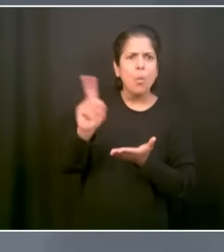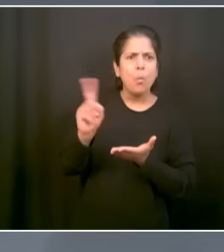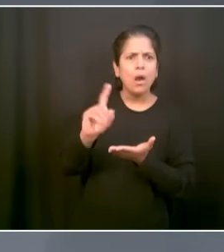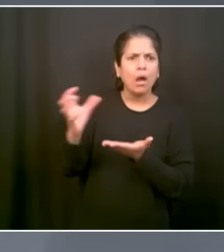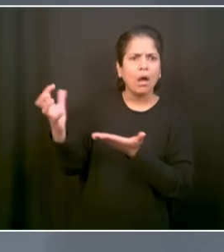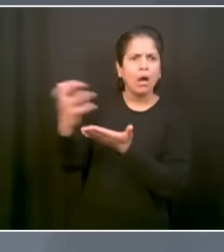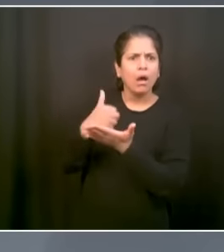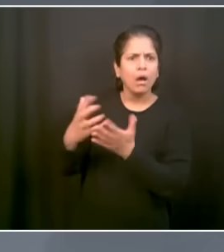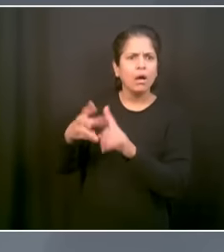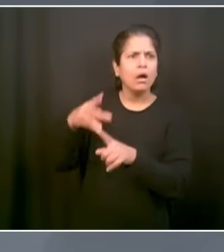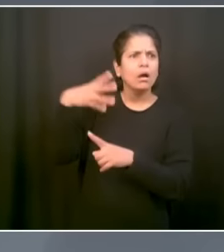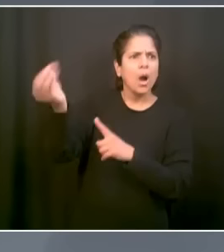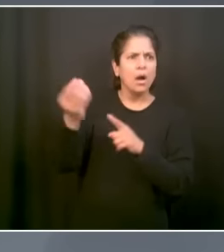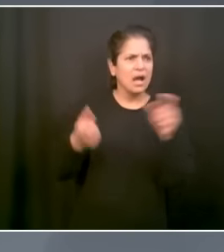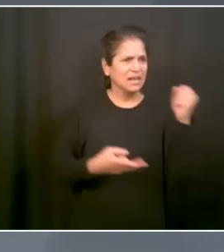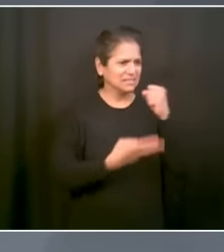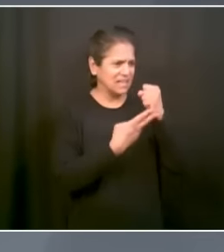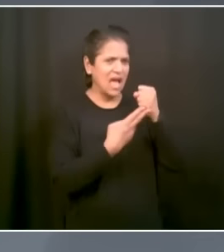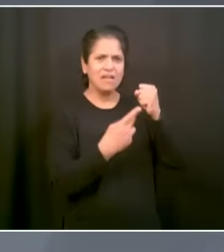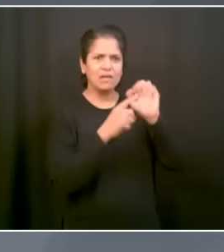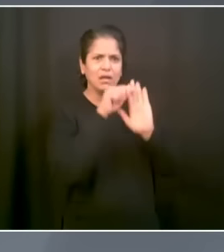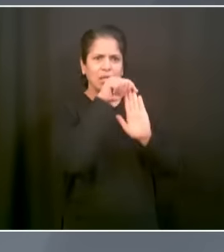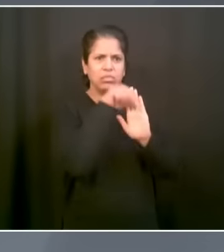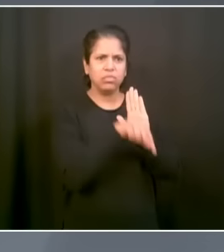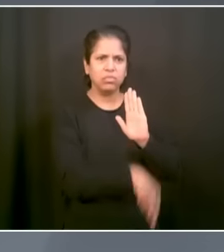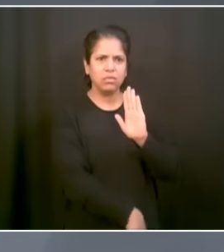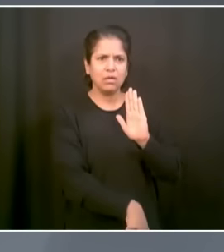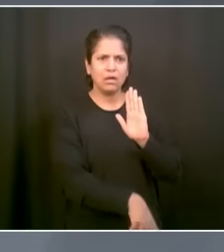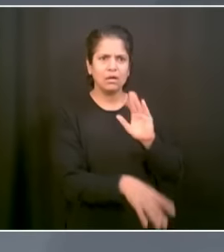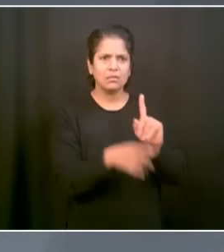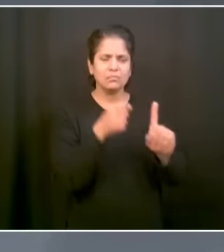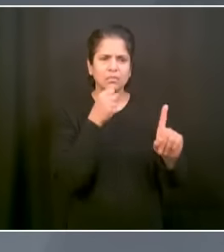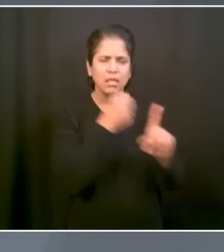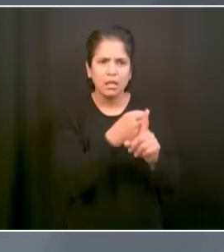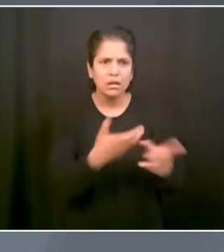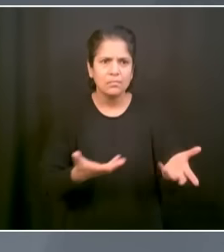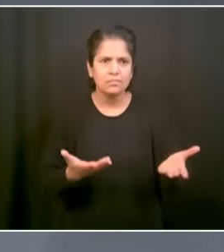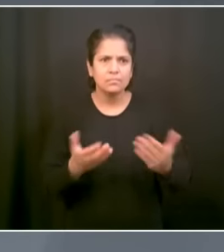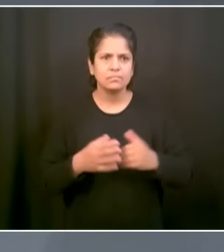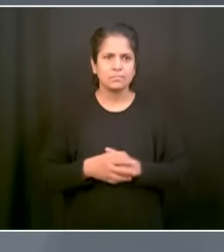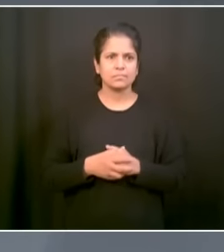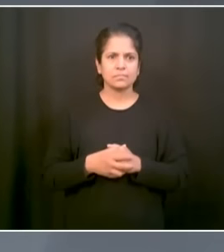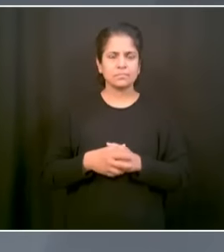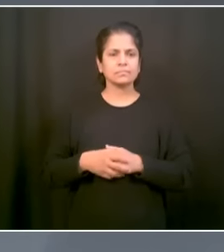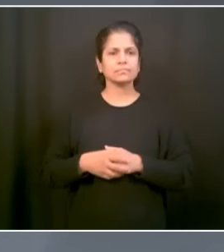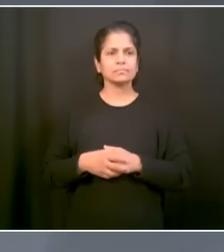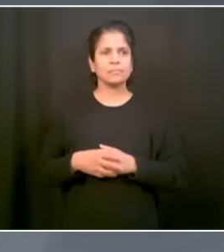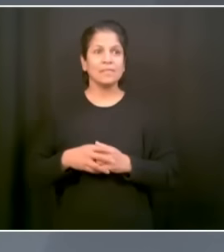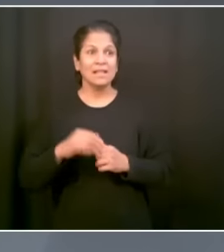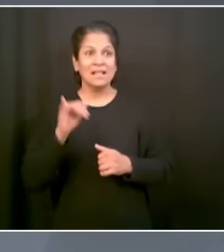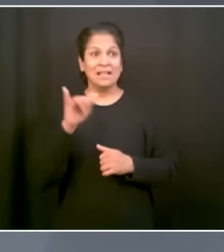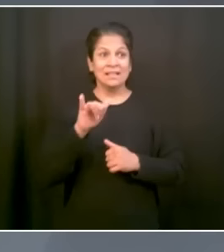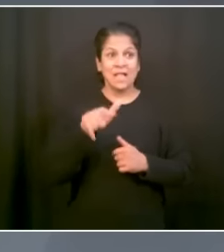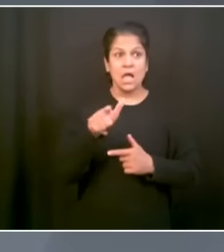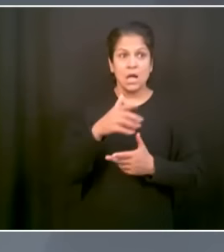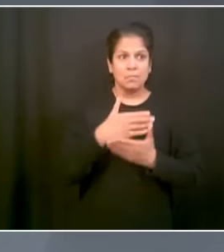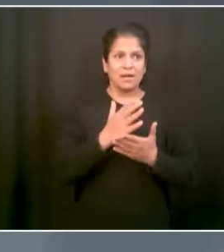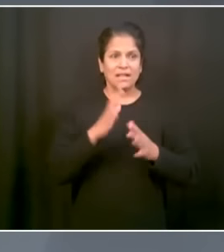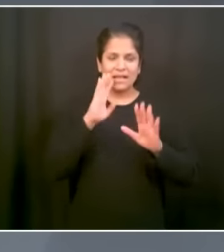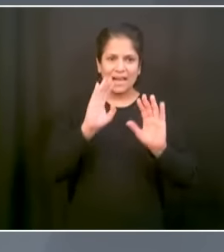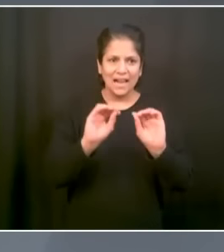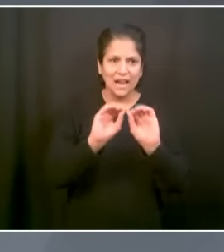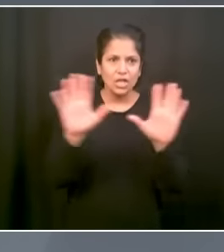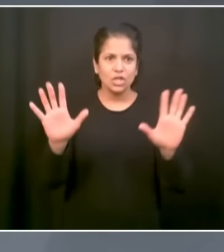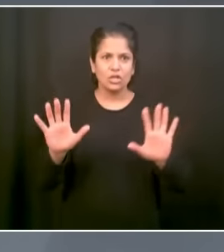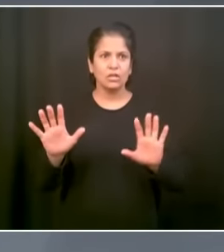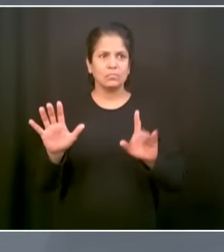pursuing. And that specificity is going to be one that makes clear we are looking not only to protect and deliver public